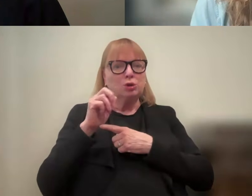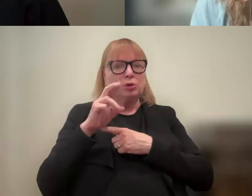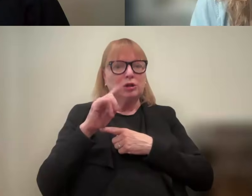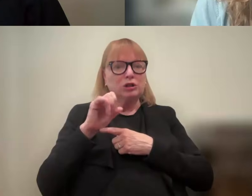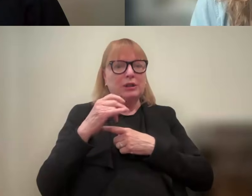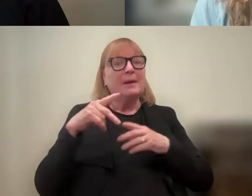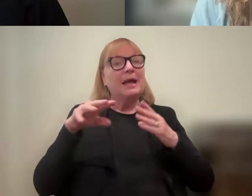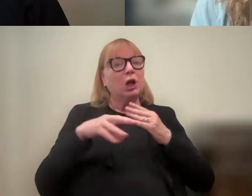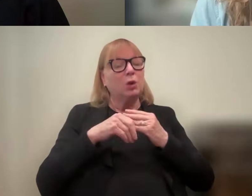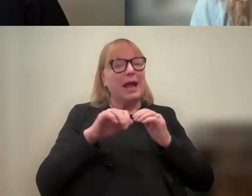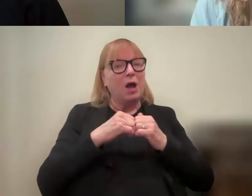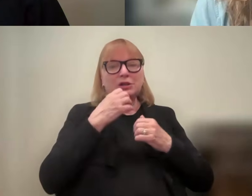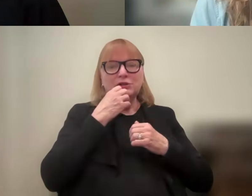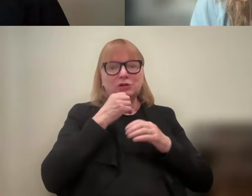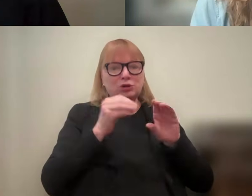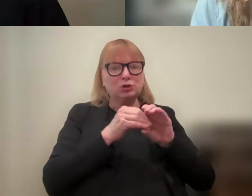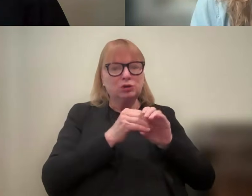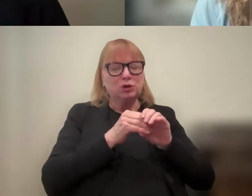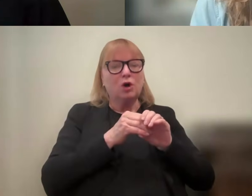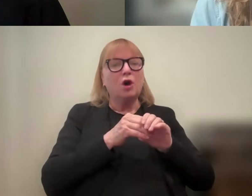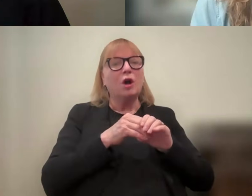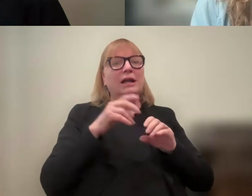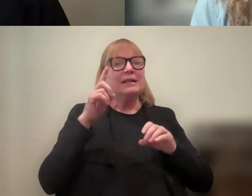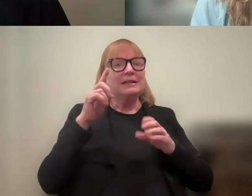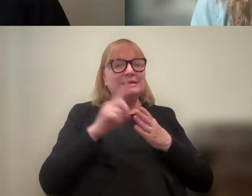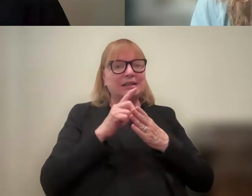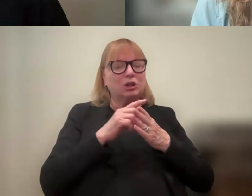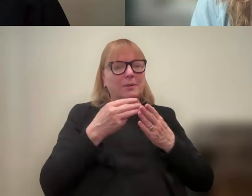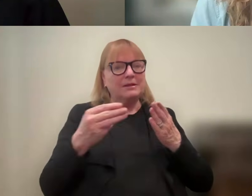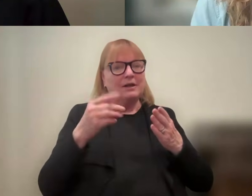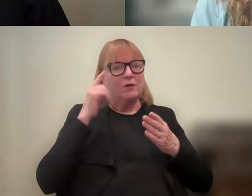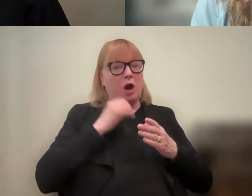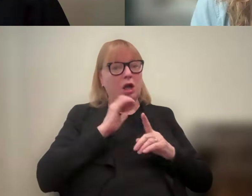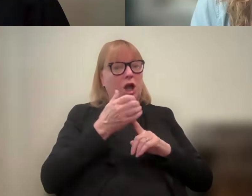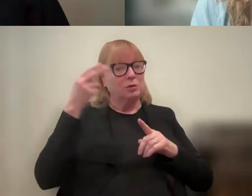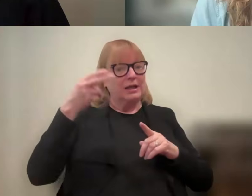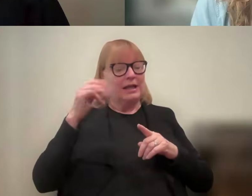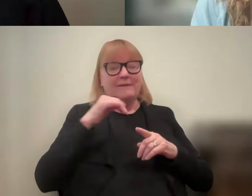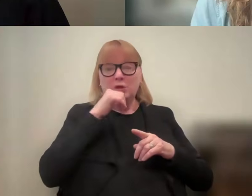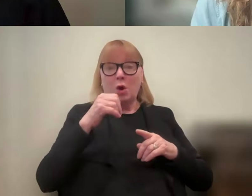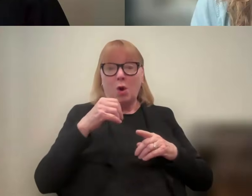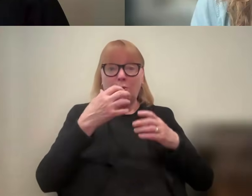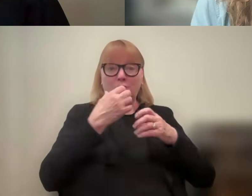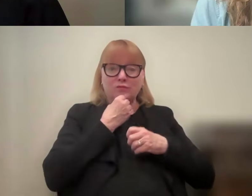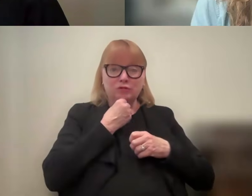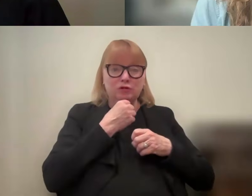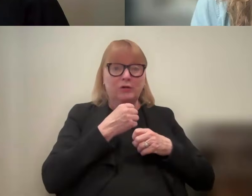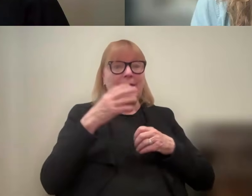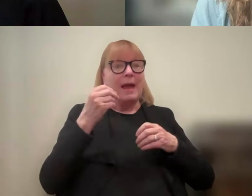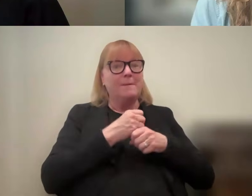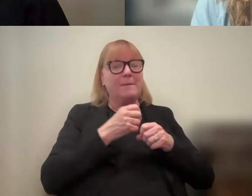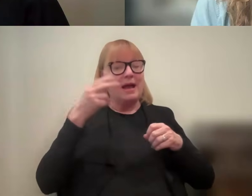digital materials as part of our cultural heritage. If we don't preserve and make these works accessible, isn't